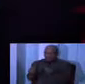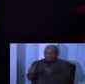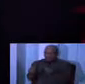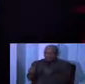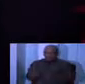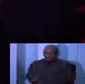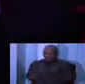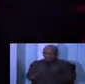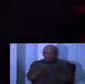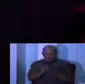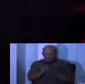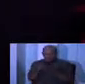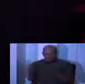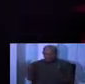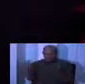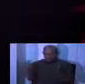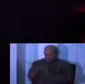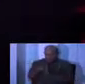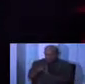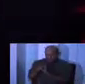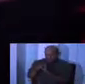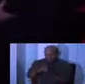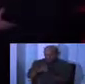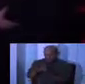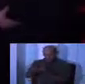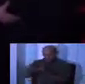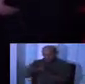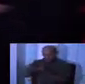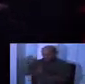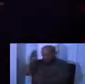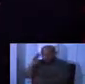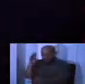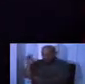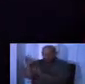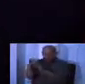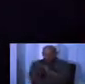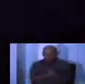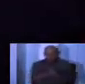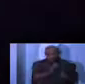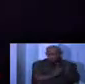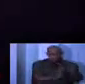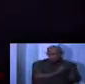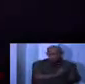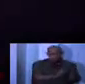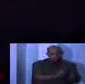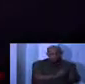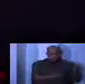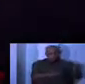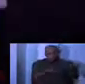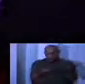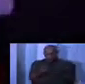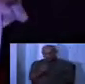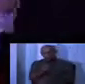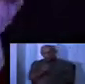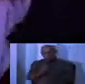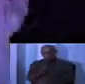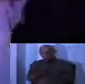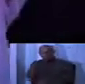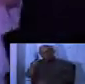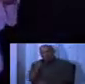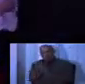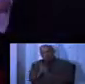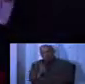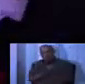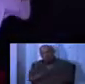the life that bridged the divide between God and humanity and brought to us Emmanuel, God with us,